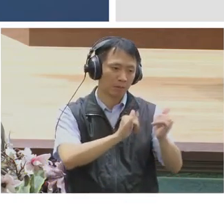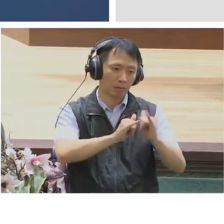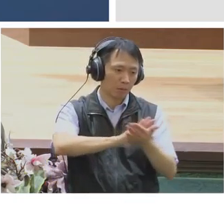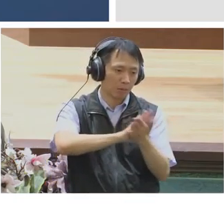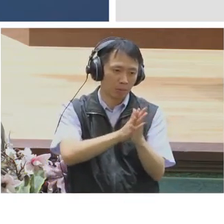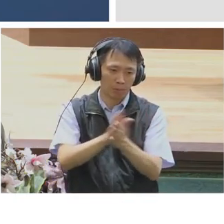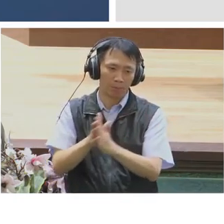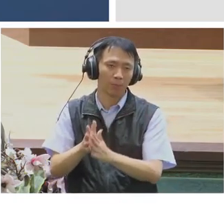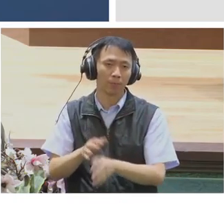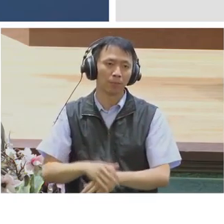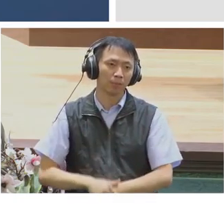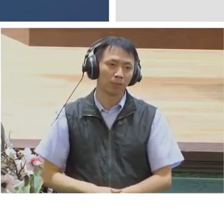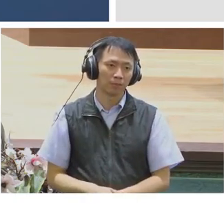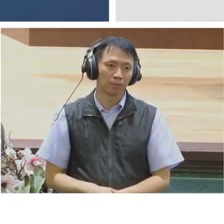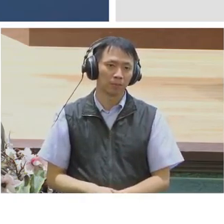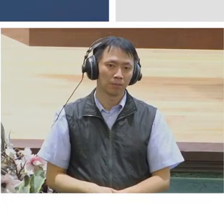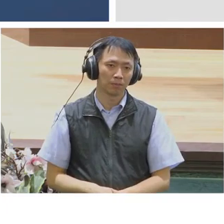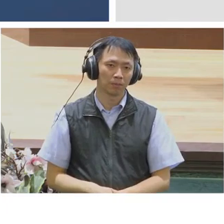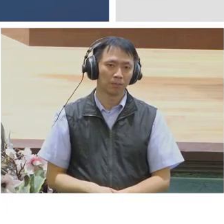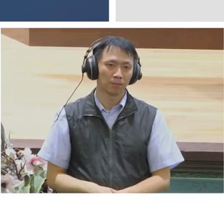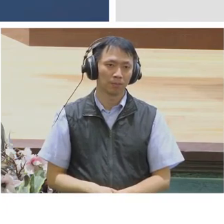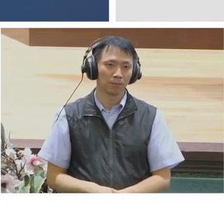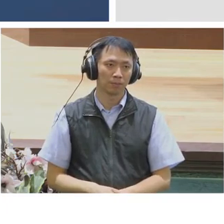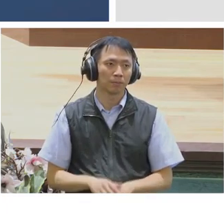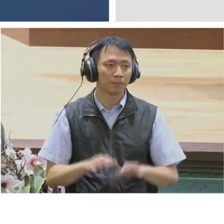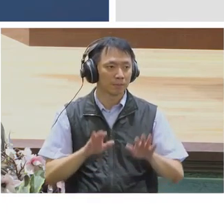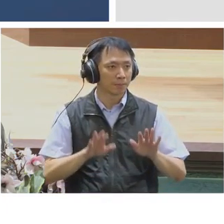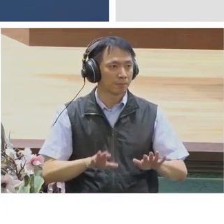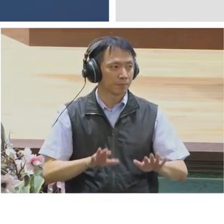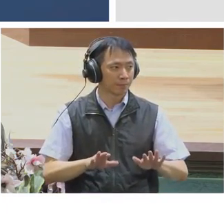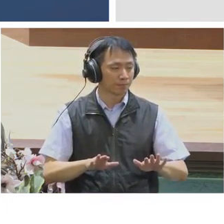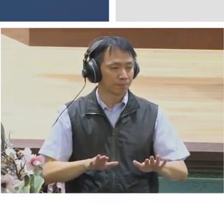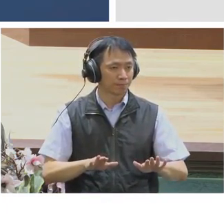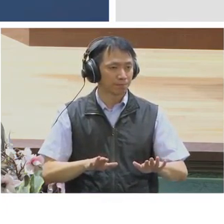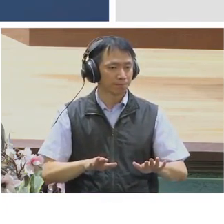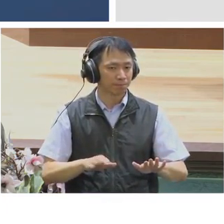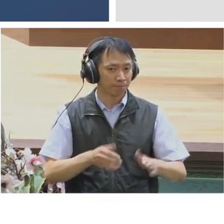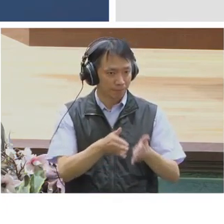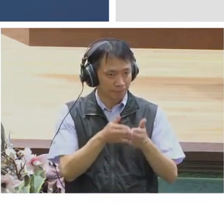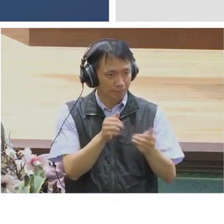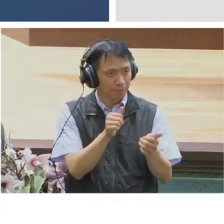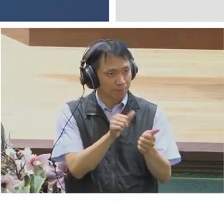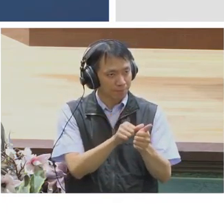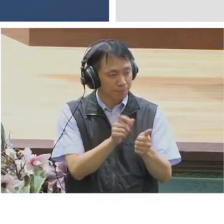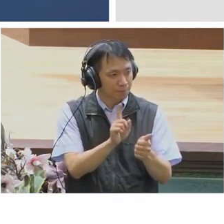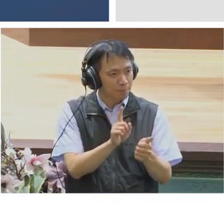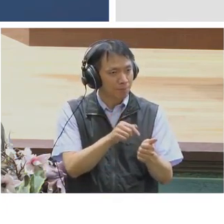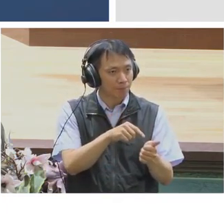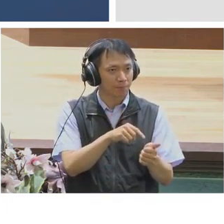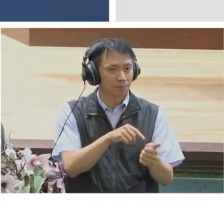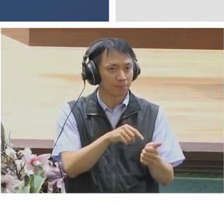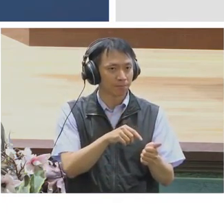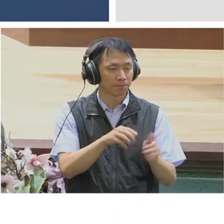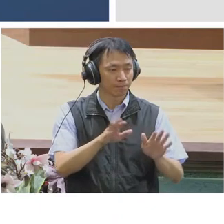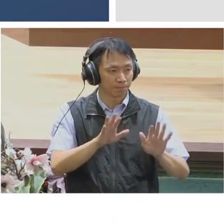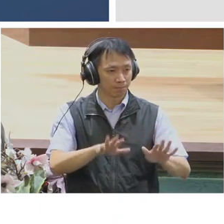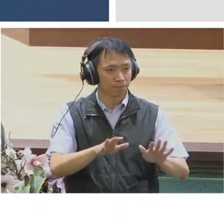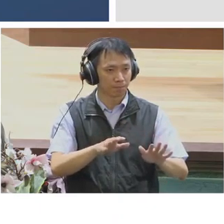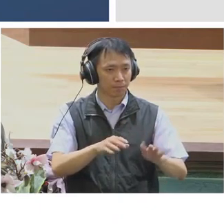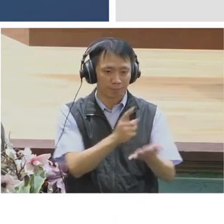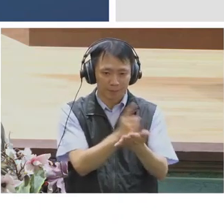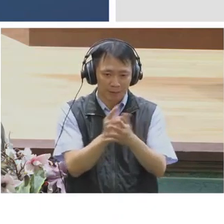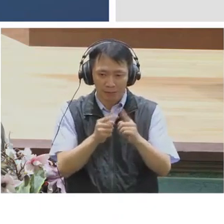than 2 meters from someone, you know what I mean? And if somebody coughs. So I think I I don't know that it has been, I think,